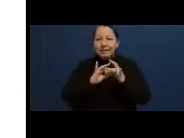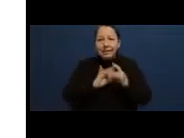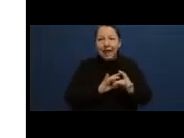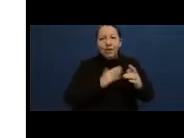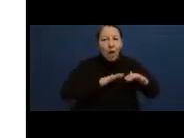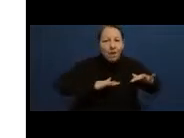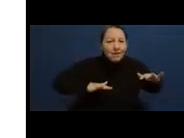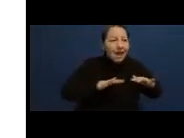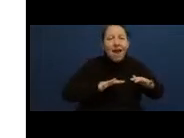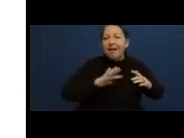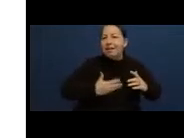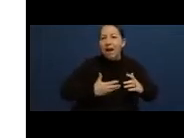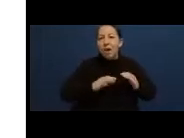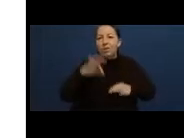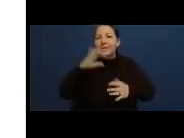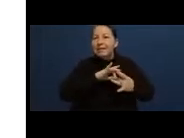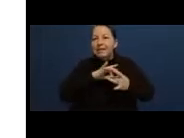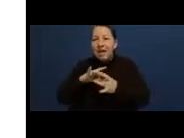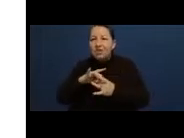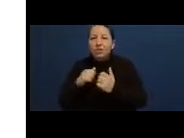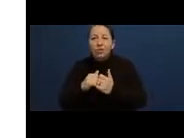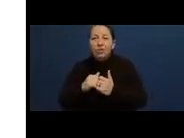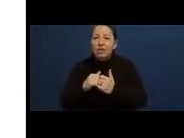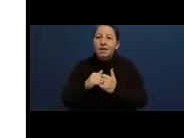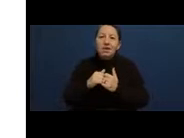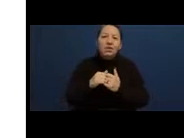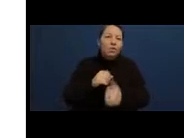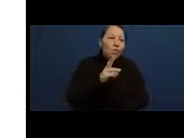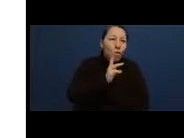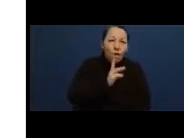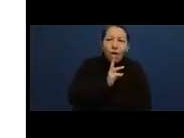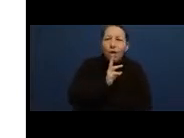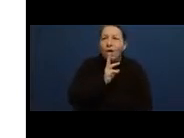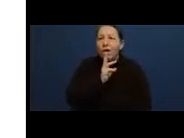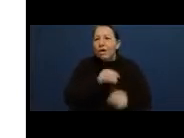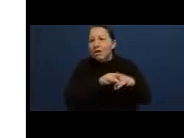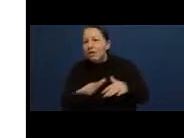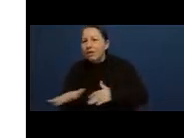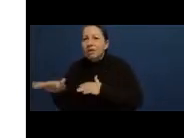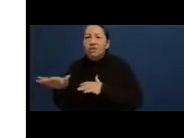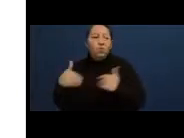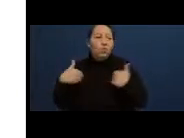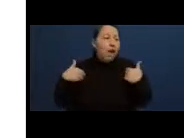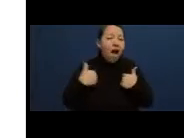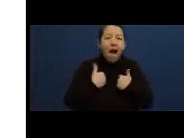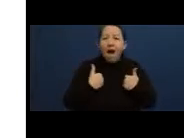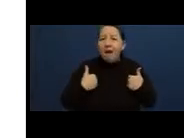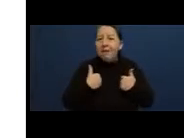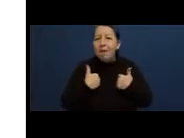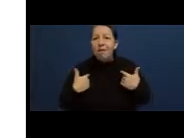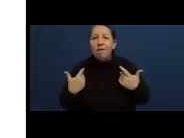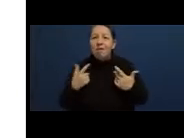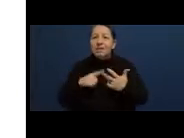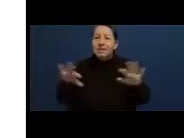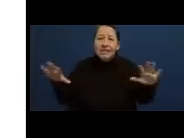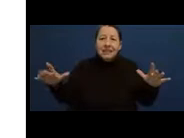our connections to the water, to our animals, to gathering.